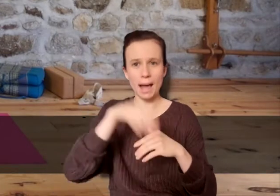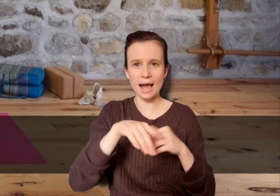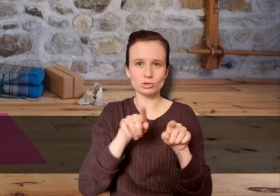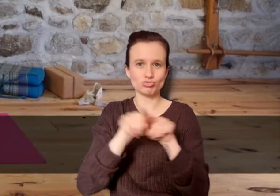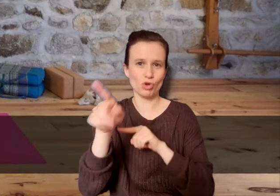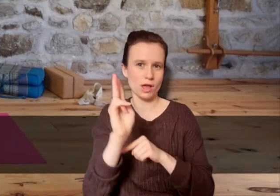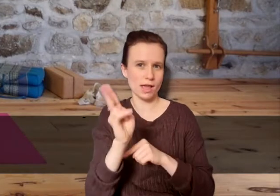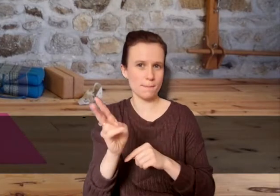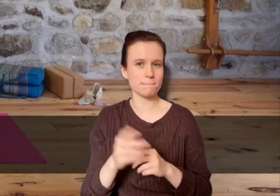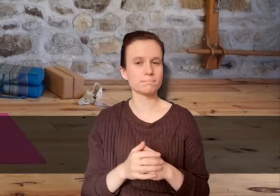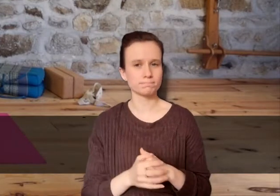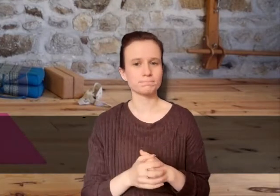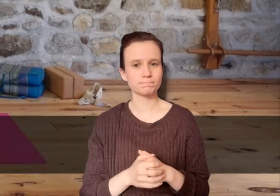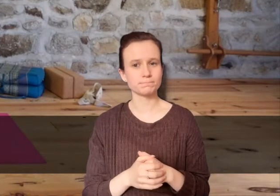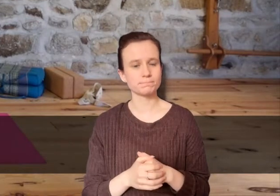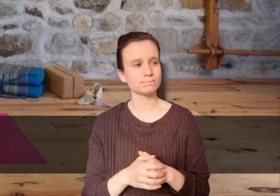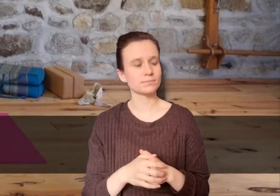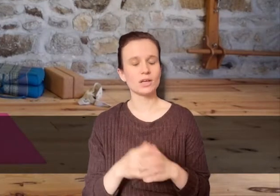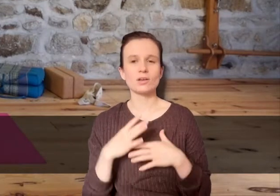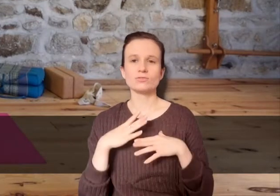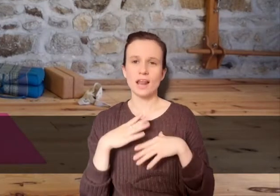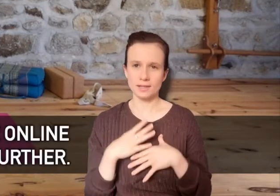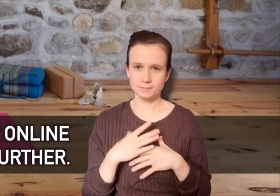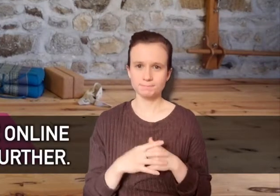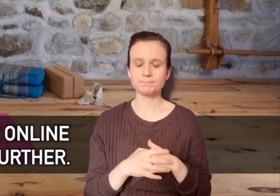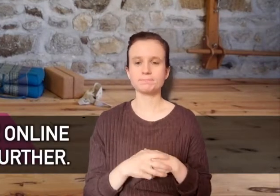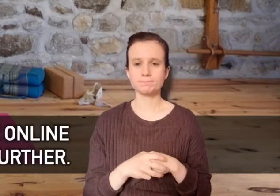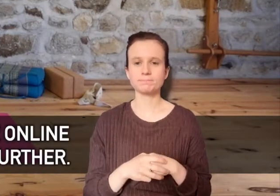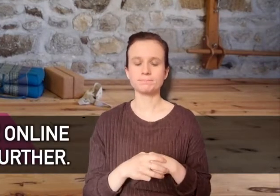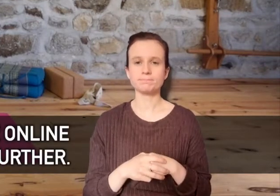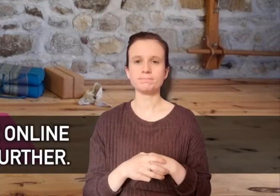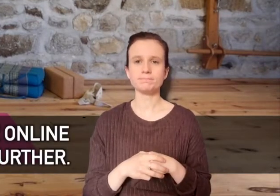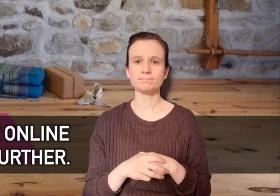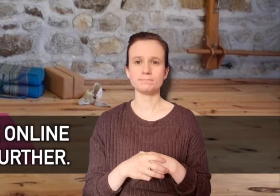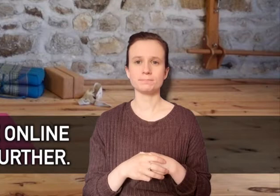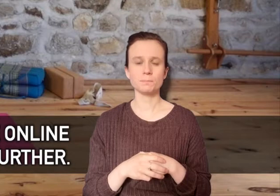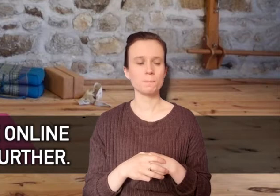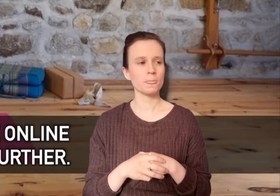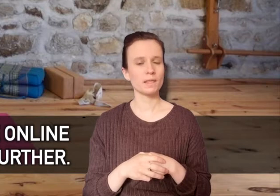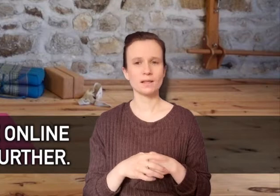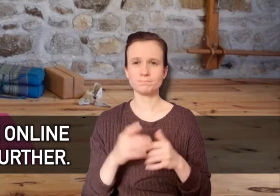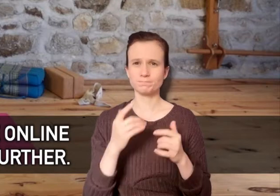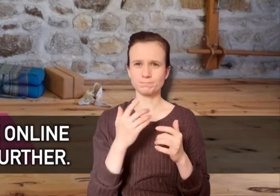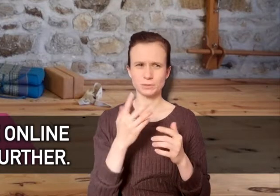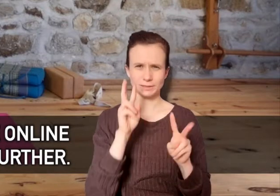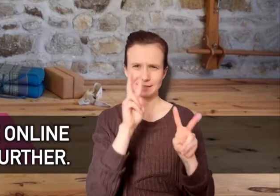And we're going to come back and relax. Now you'll see a lot of people, maybe online